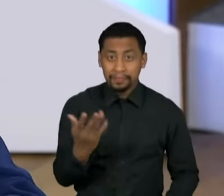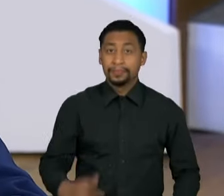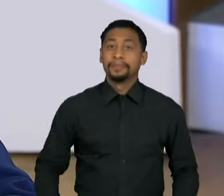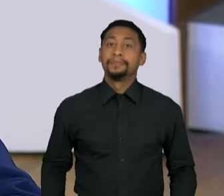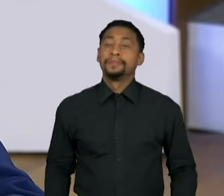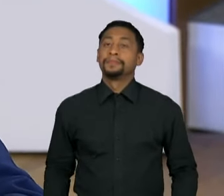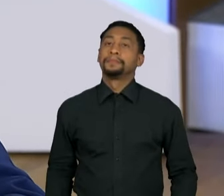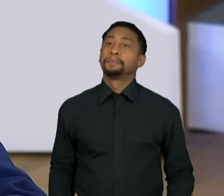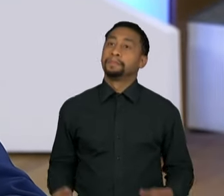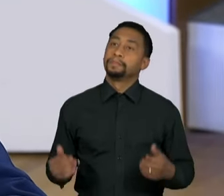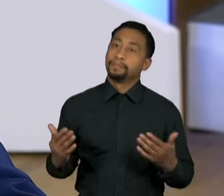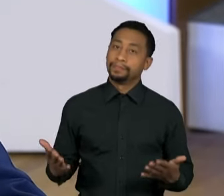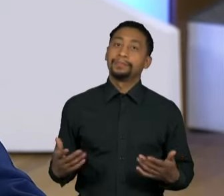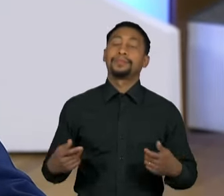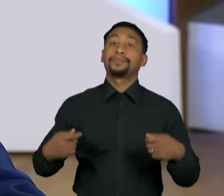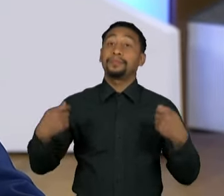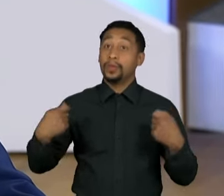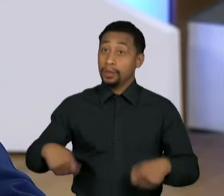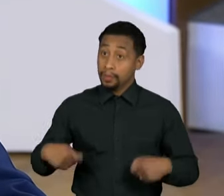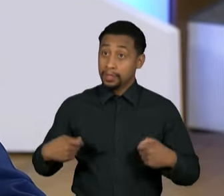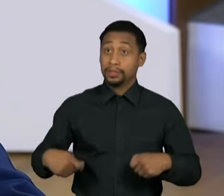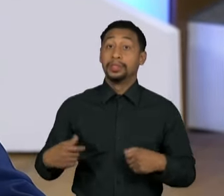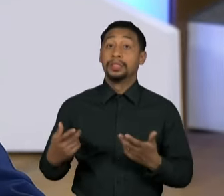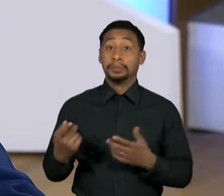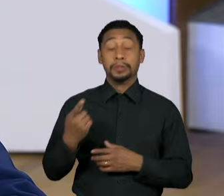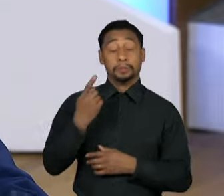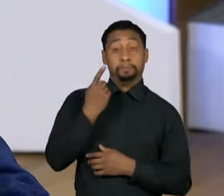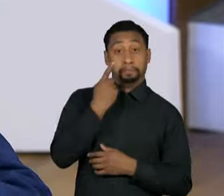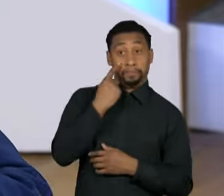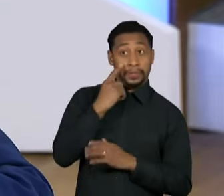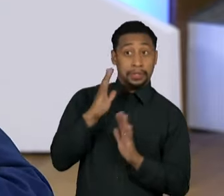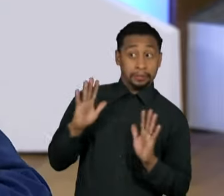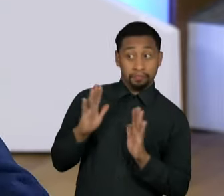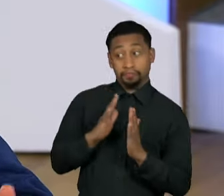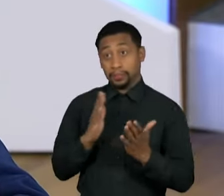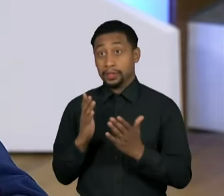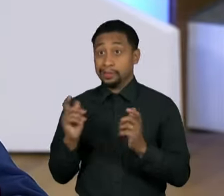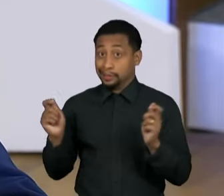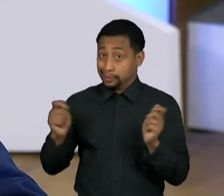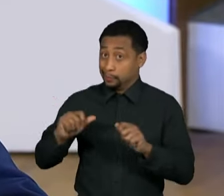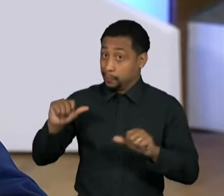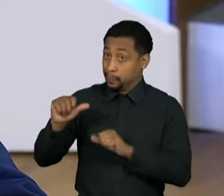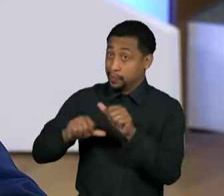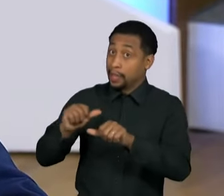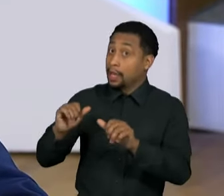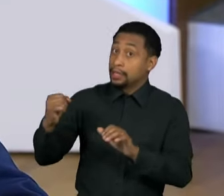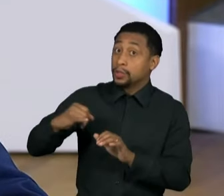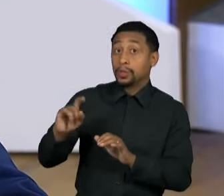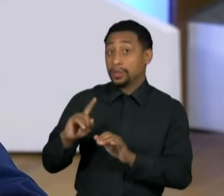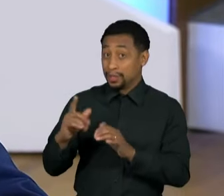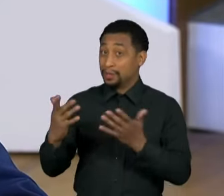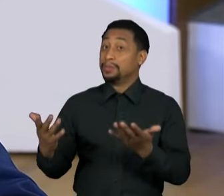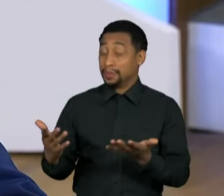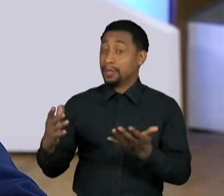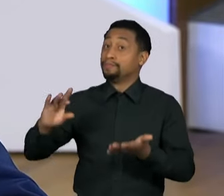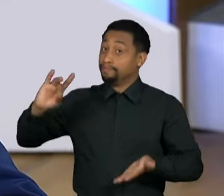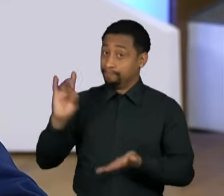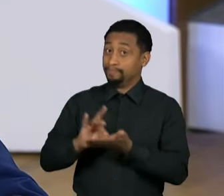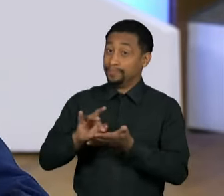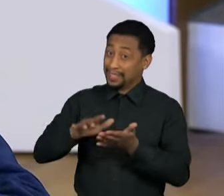Well, we have to try to see if it can be reversible, because the whole point of antitrust, anti-monopoly